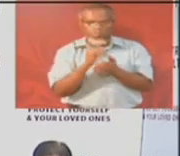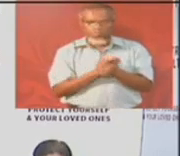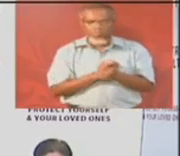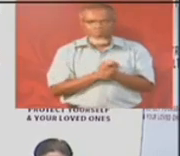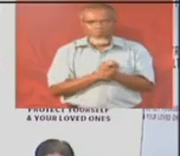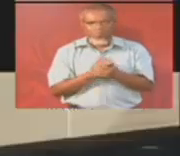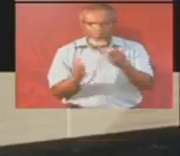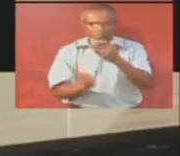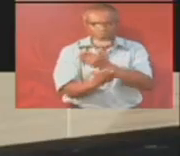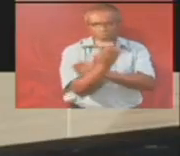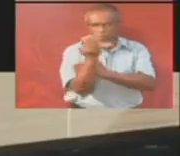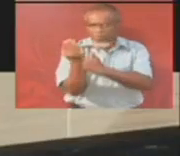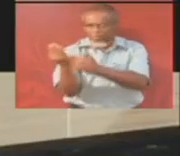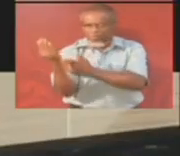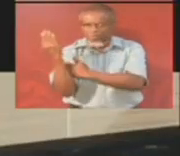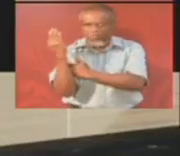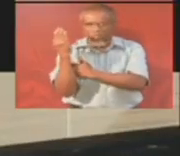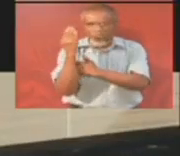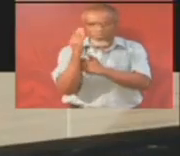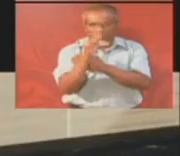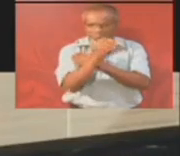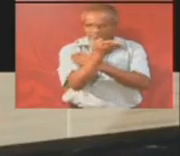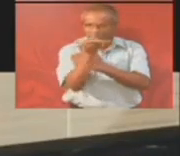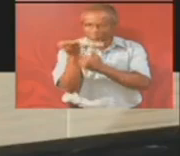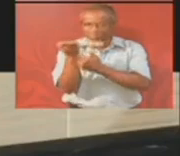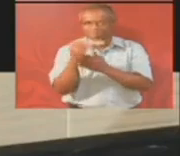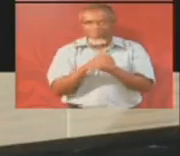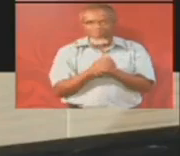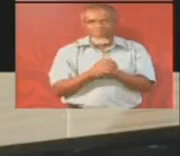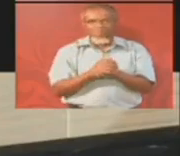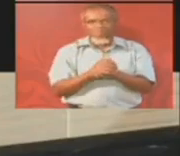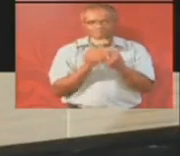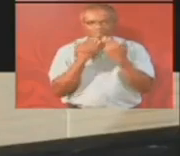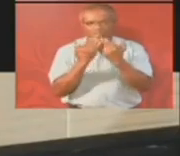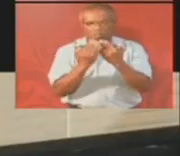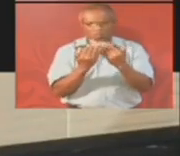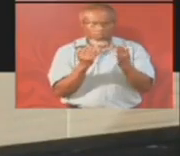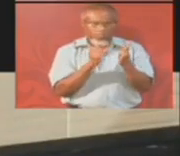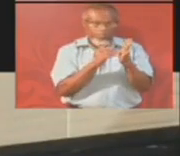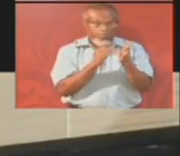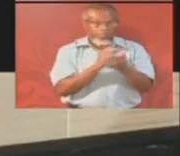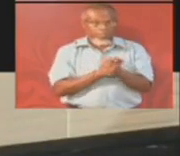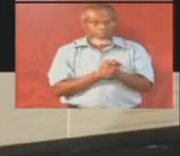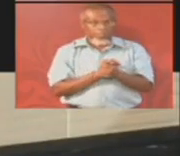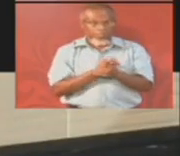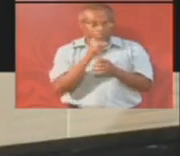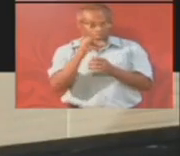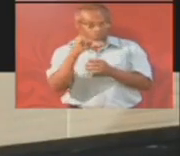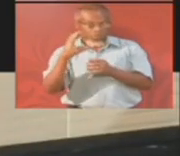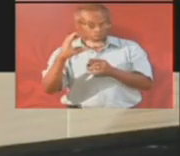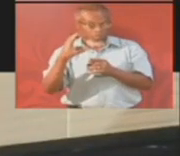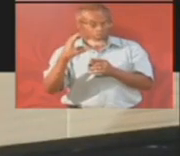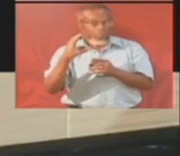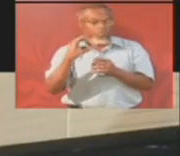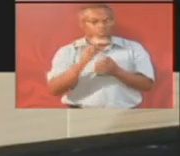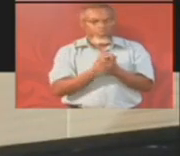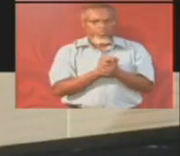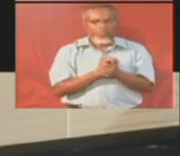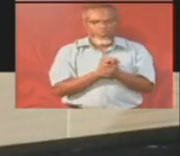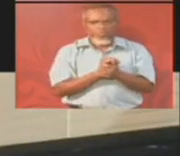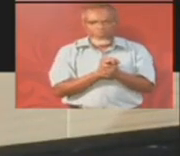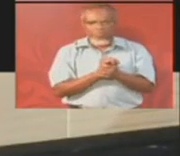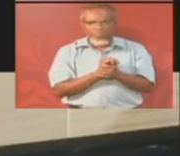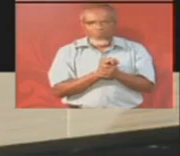Good morning to the panel, and thank you again, Mr. Alexander. Stephen Cummings here, 98.1 FM.